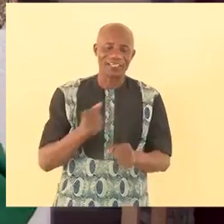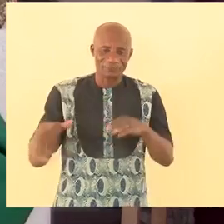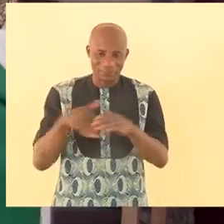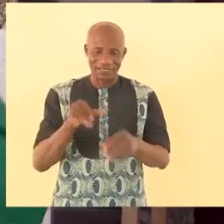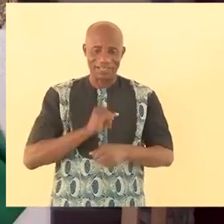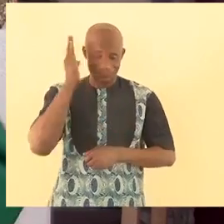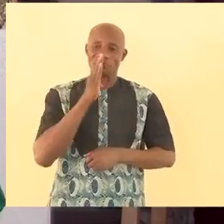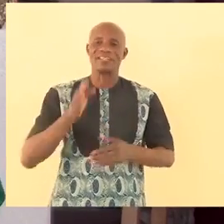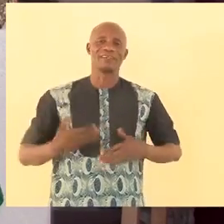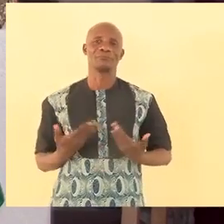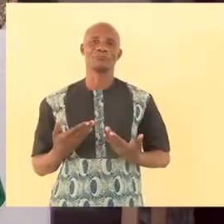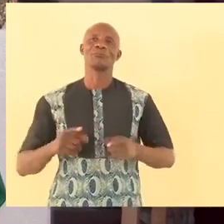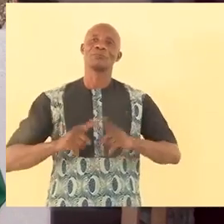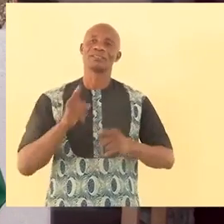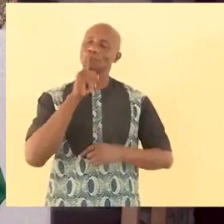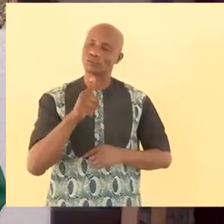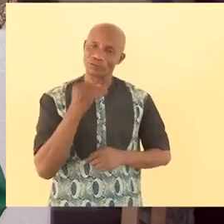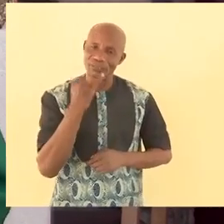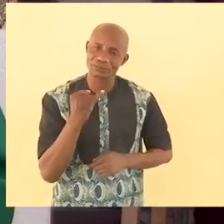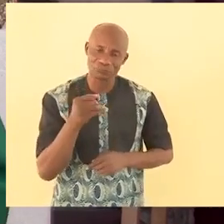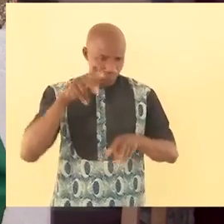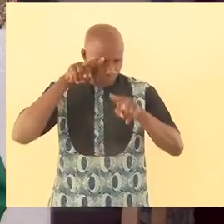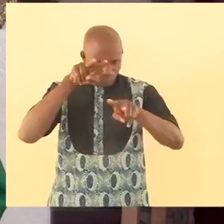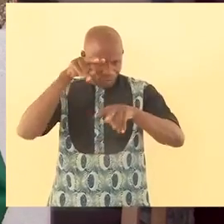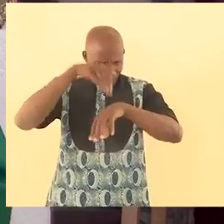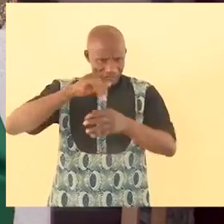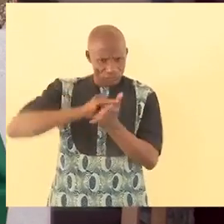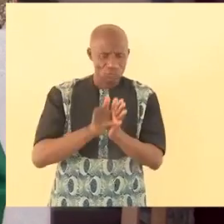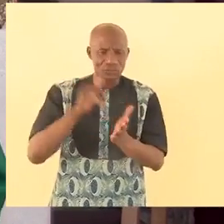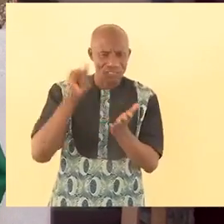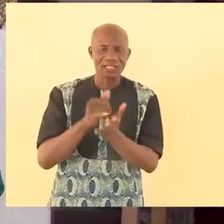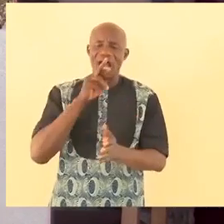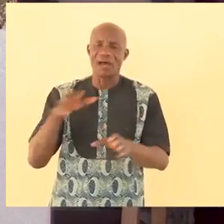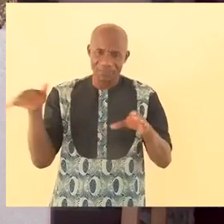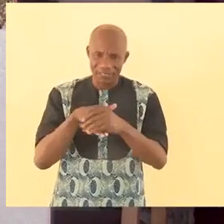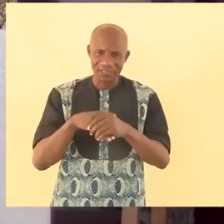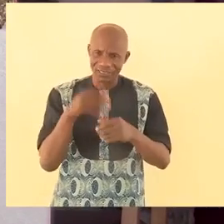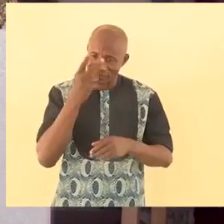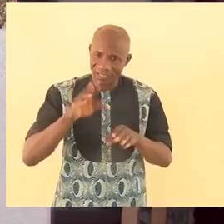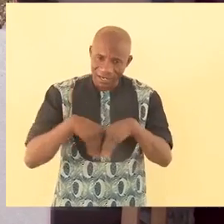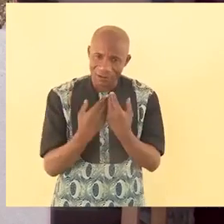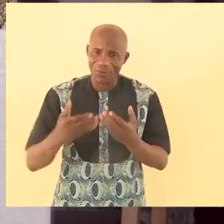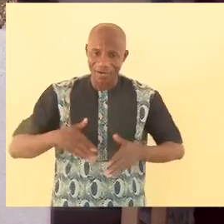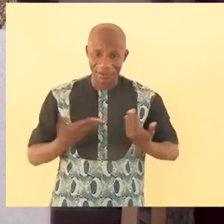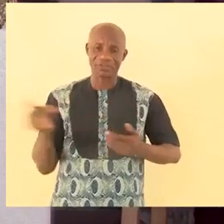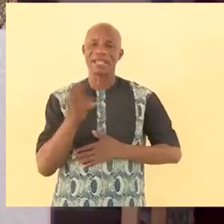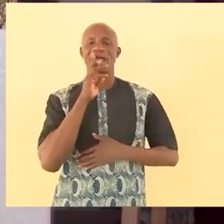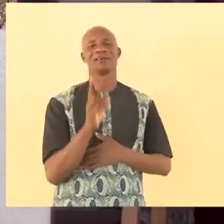Once I get married, I'll be happy. But the truth is, look at those who are married and see how happy they are.